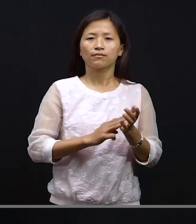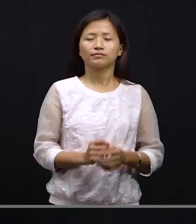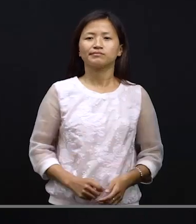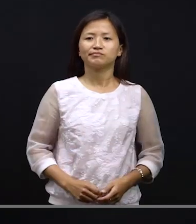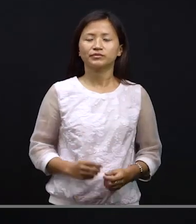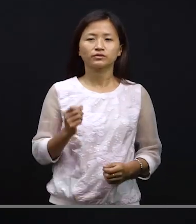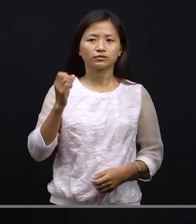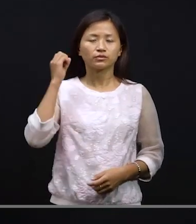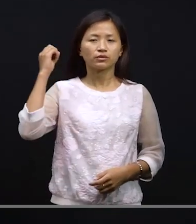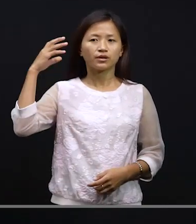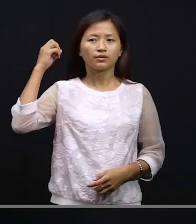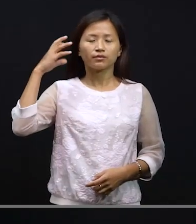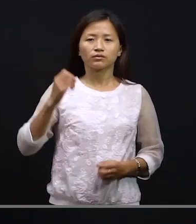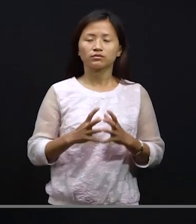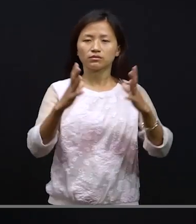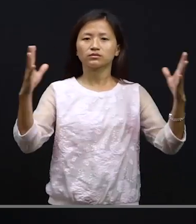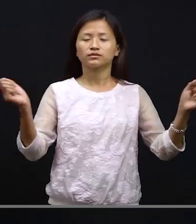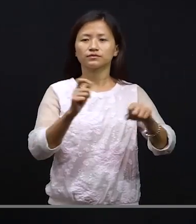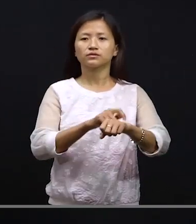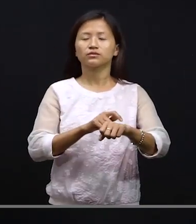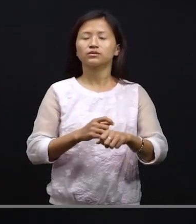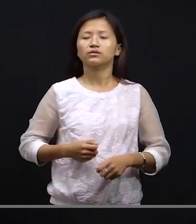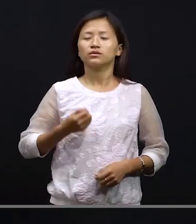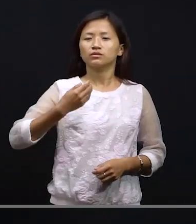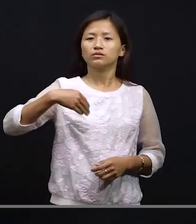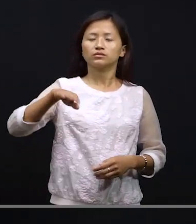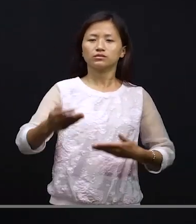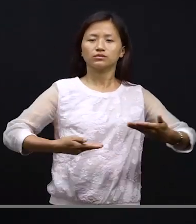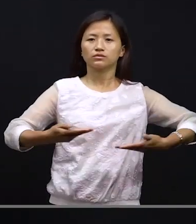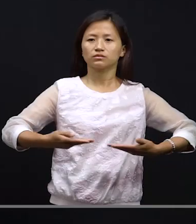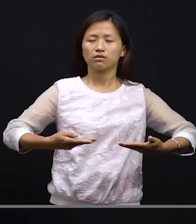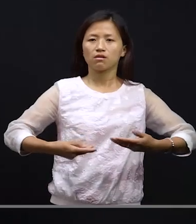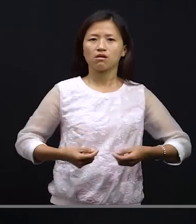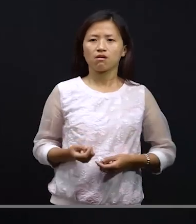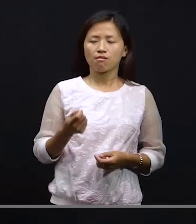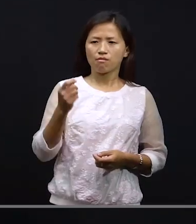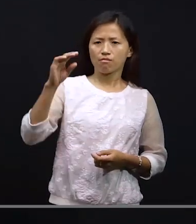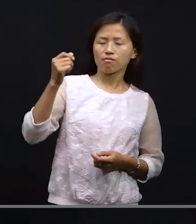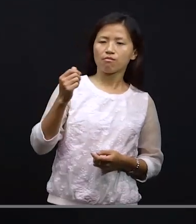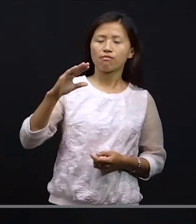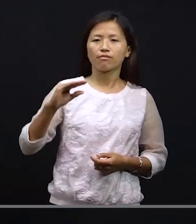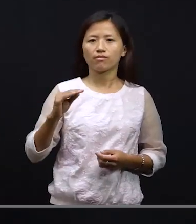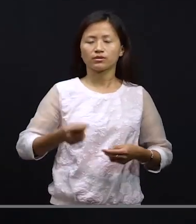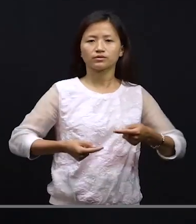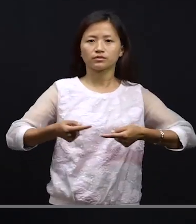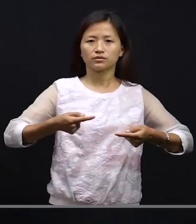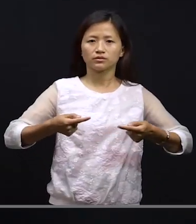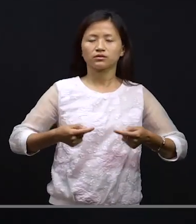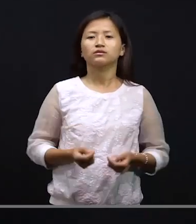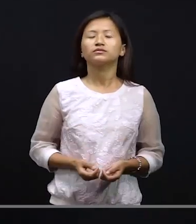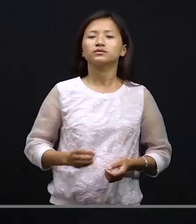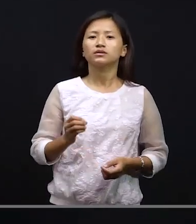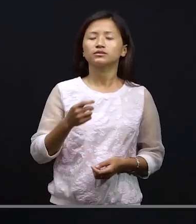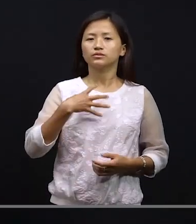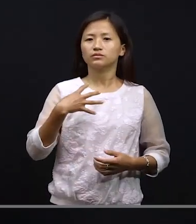have been hearing a lot of times. When you go to the shop, you know what is bargaining. You try to bring down the price of an object